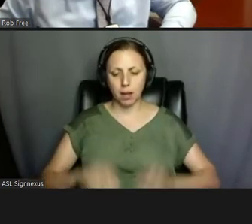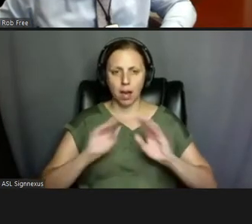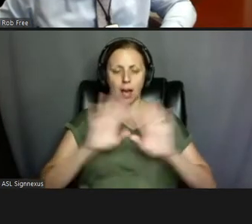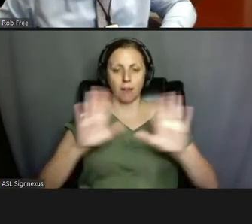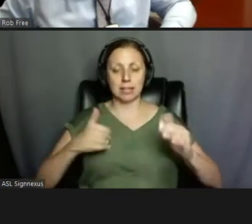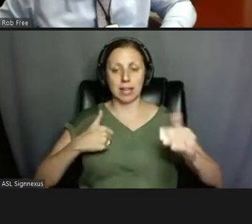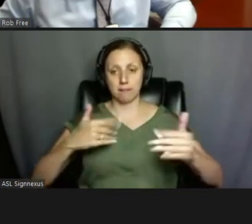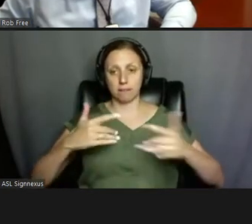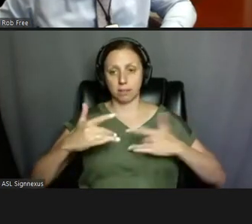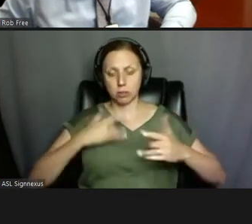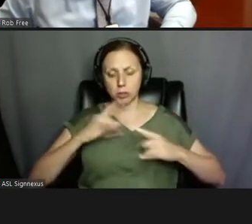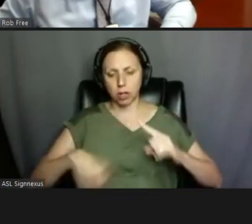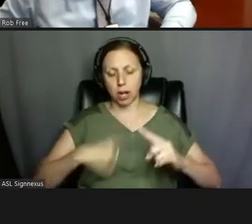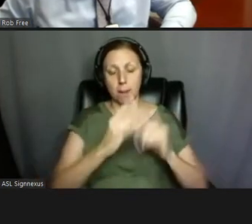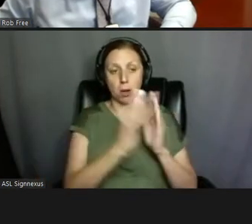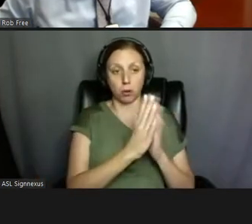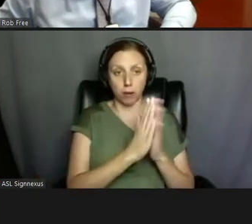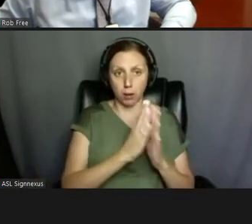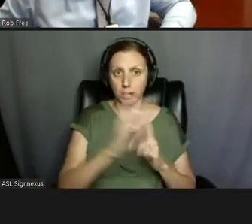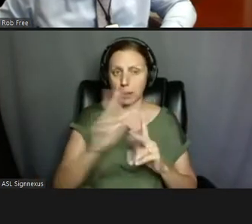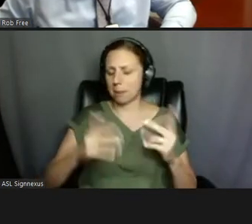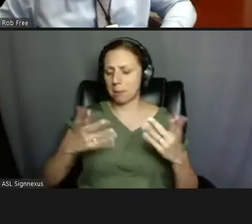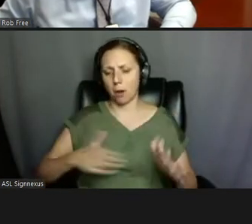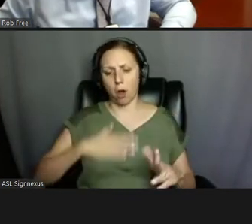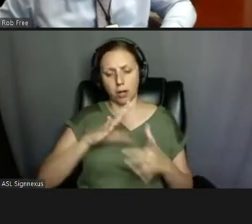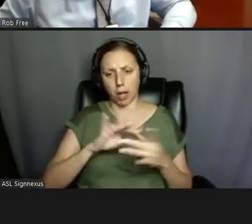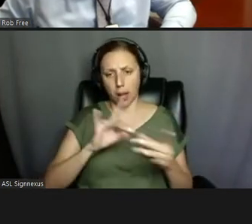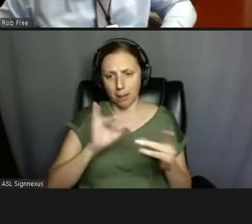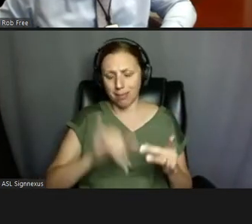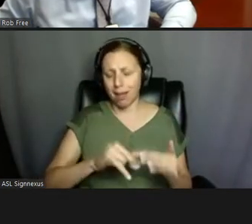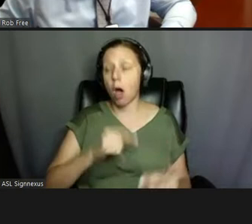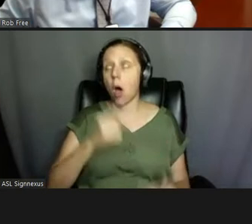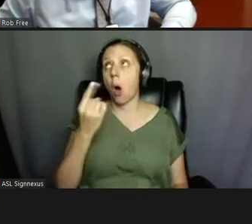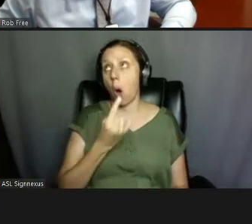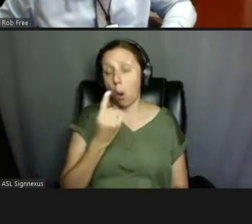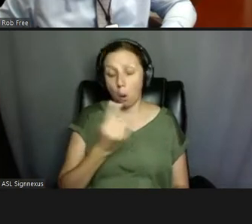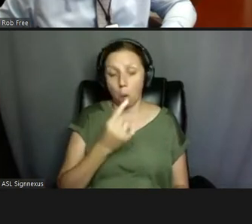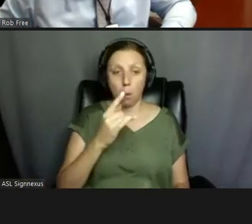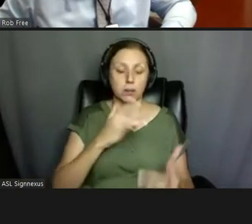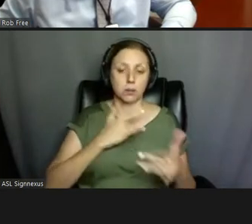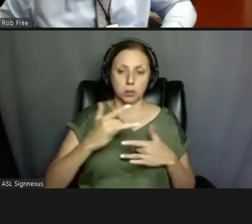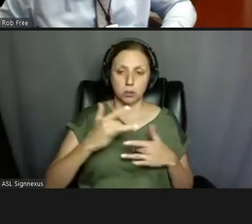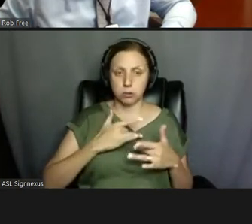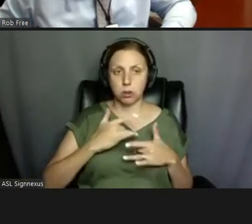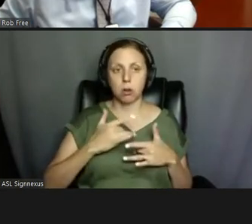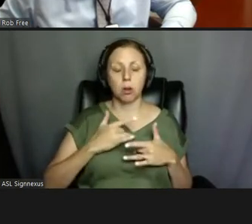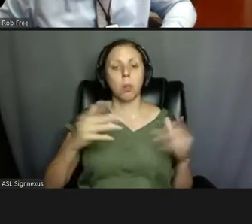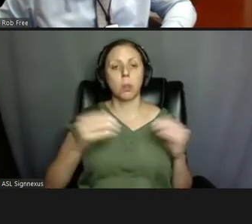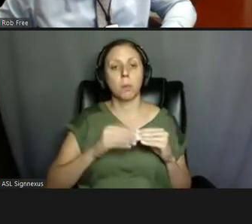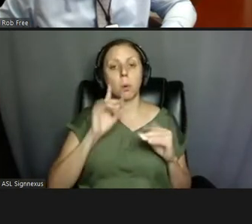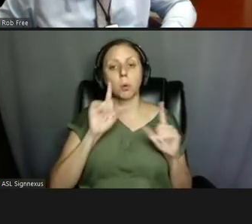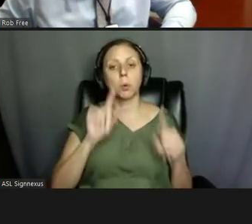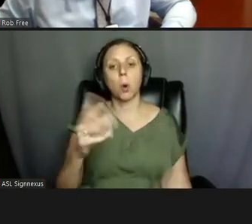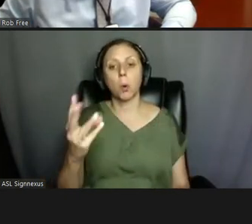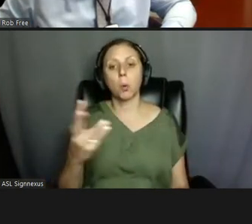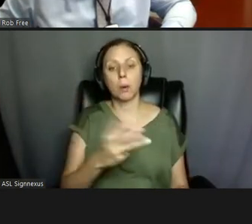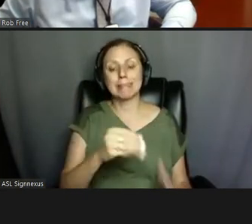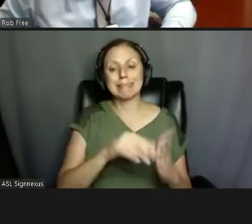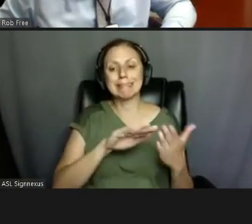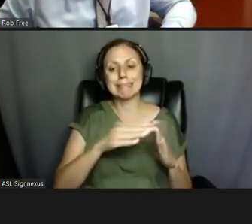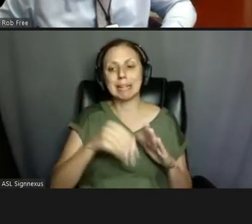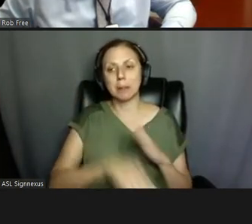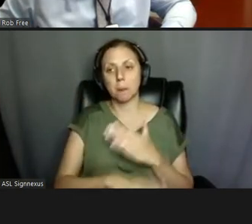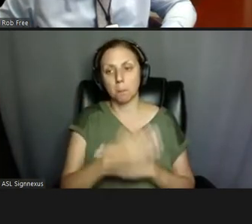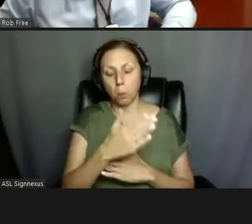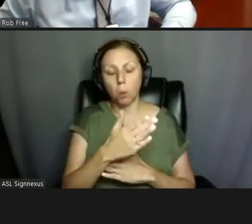about crowding that we've talked about already before. That is a constant issue as you get further west towards the city in the morning and